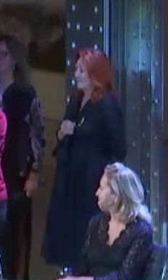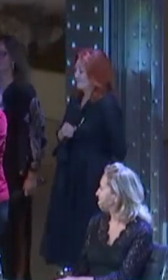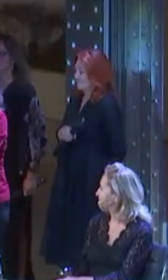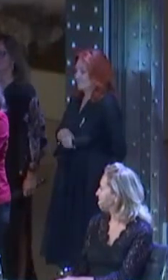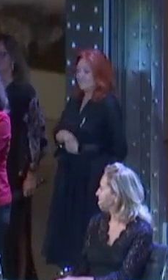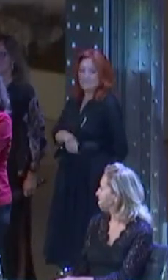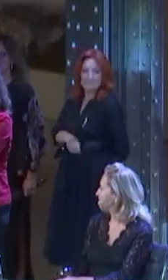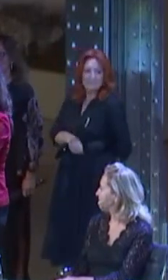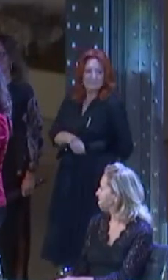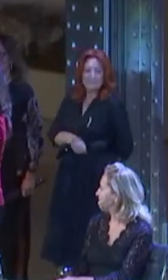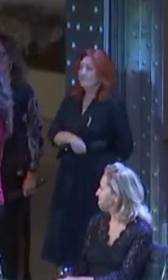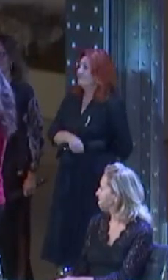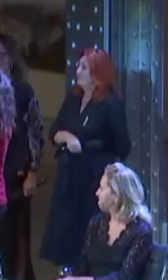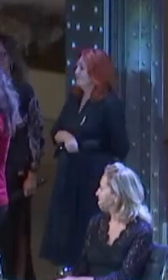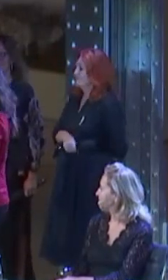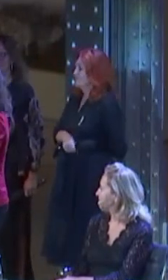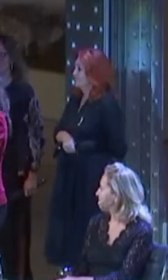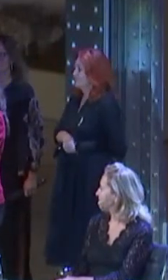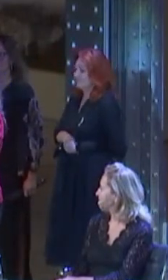Estimado John,